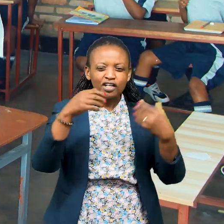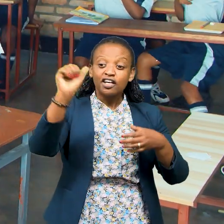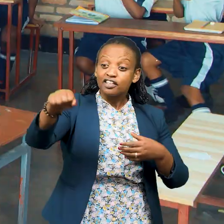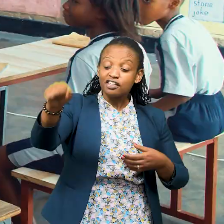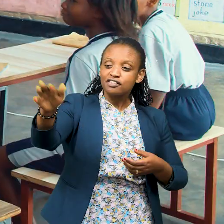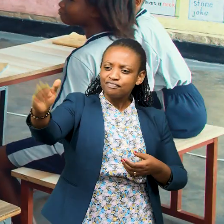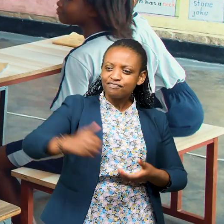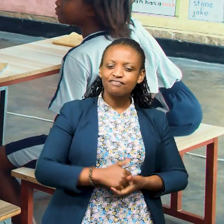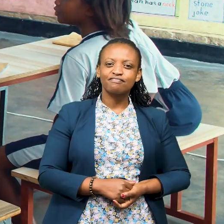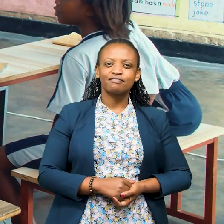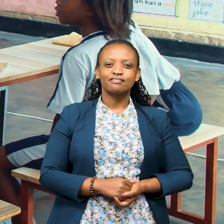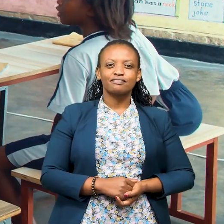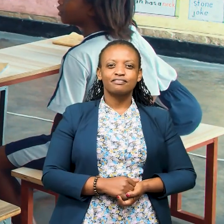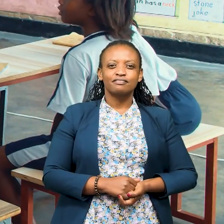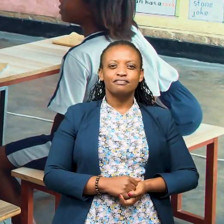Yes, Peter.